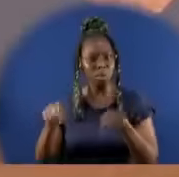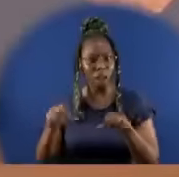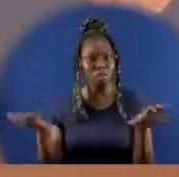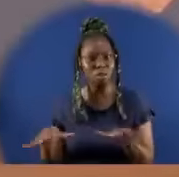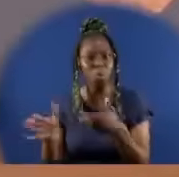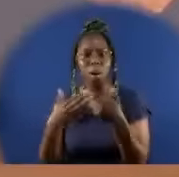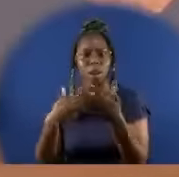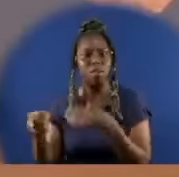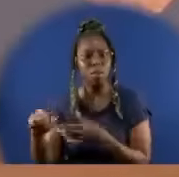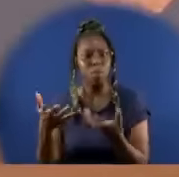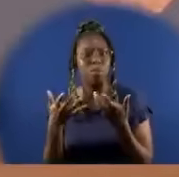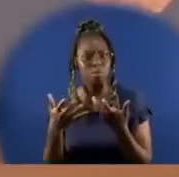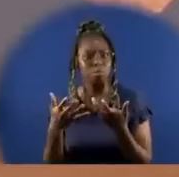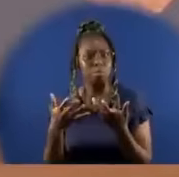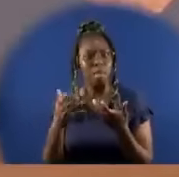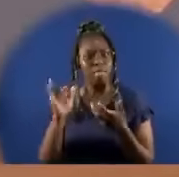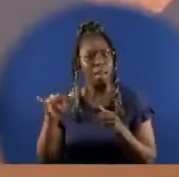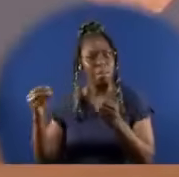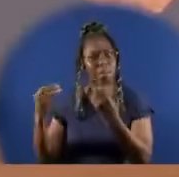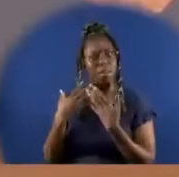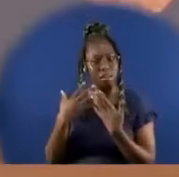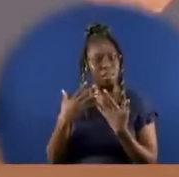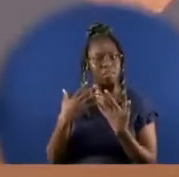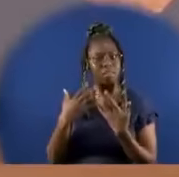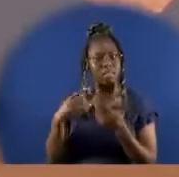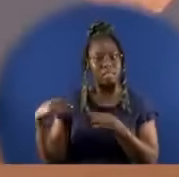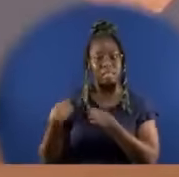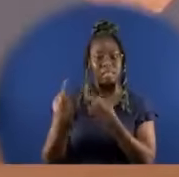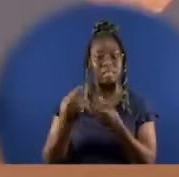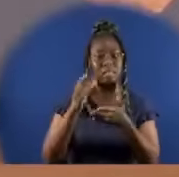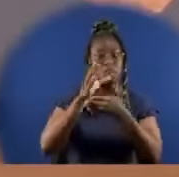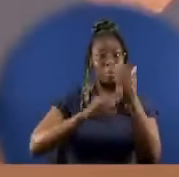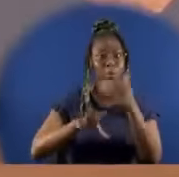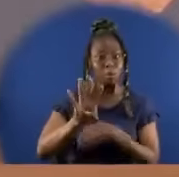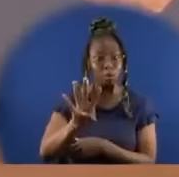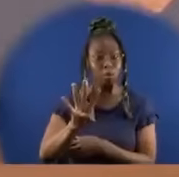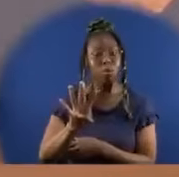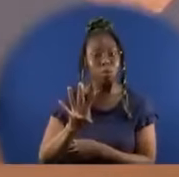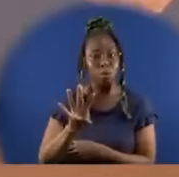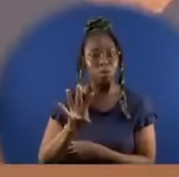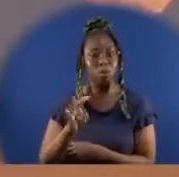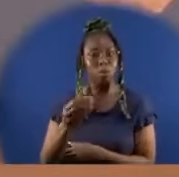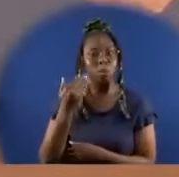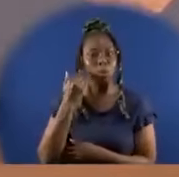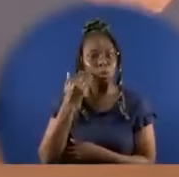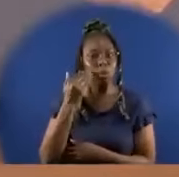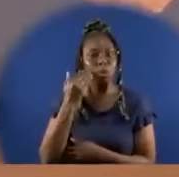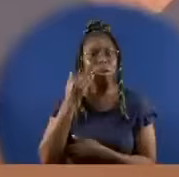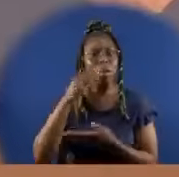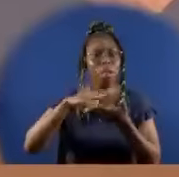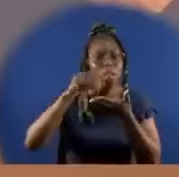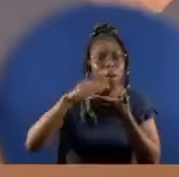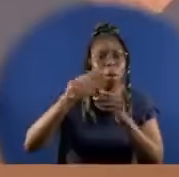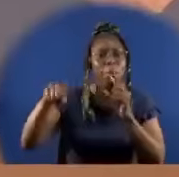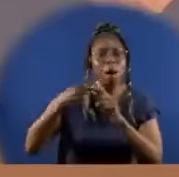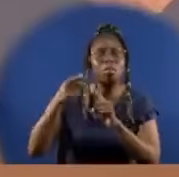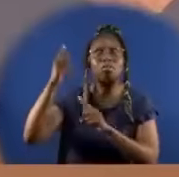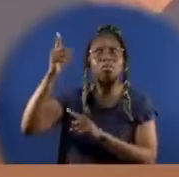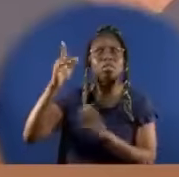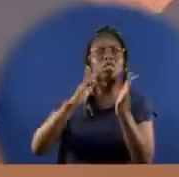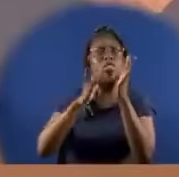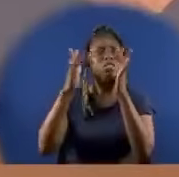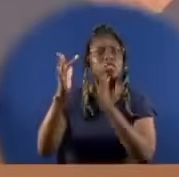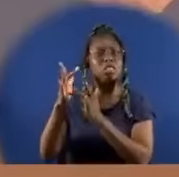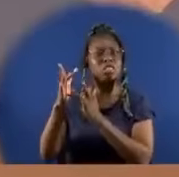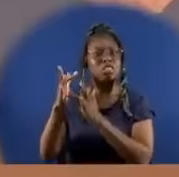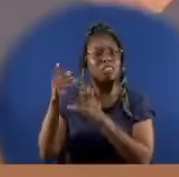I mentioned to you Luke chapter 4. Since chapter 4, at the beginning of the ministry of Jesus, we have learned about Jesus' authority, that he